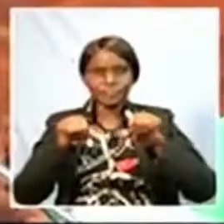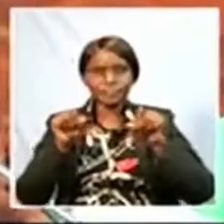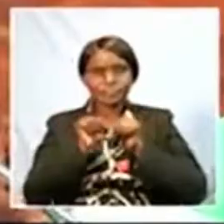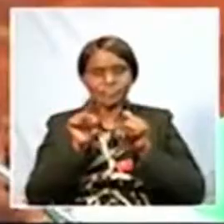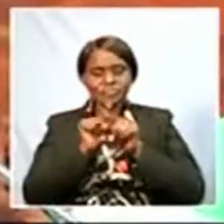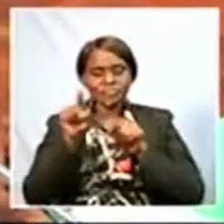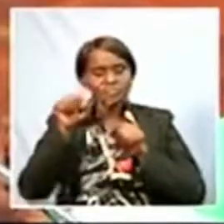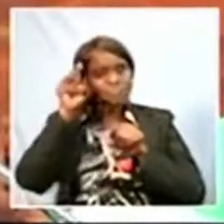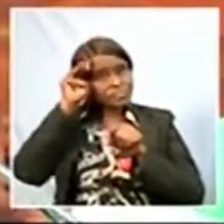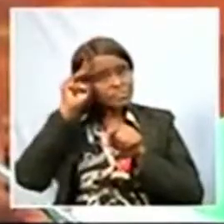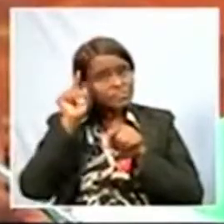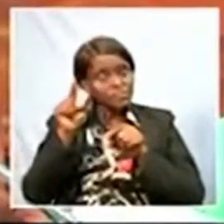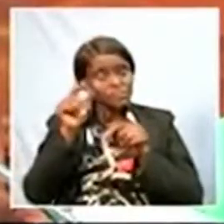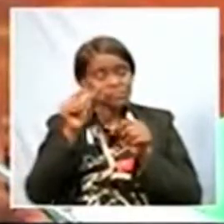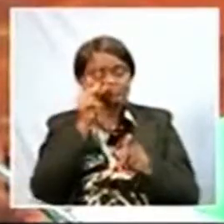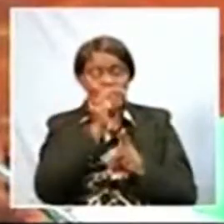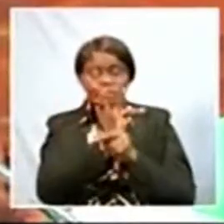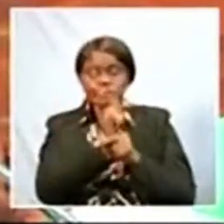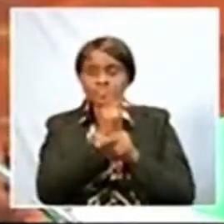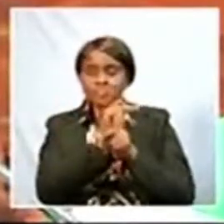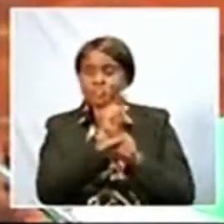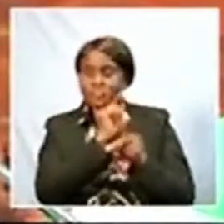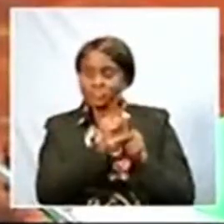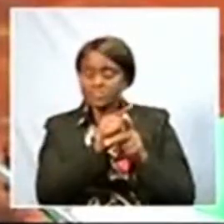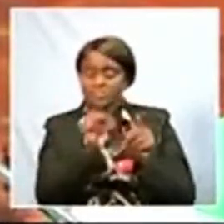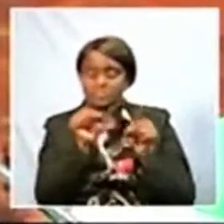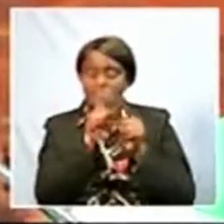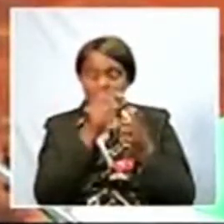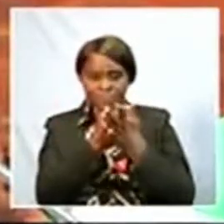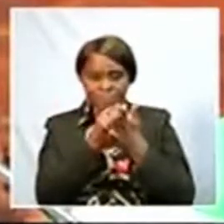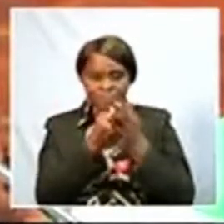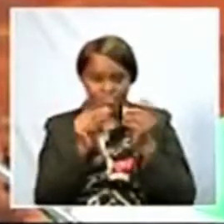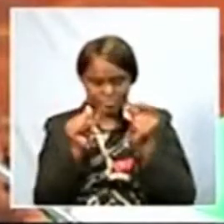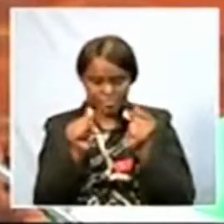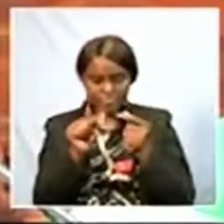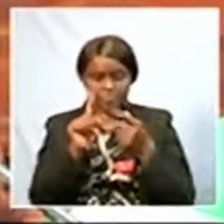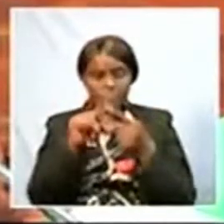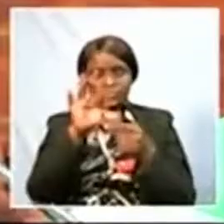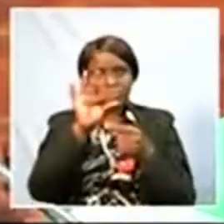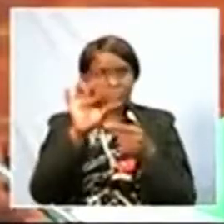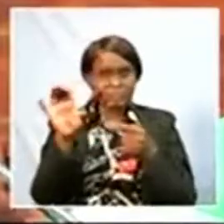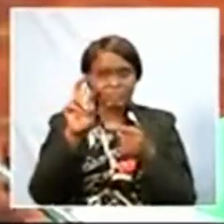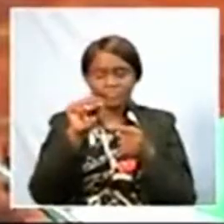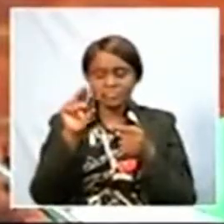that the ministry withheld at source funds amounting to